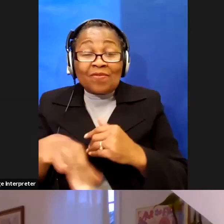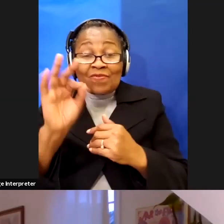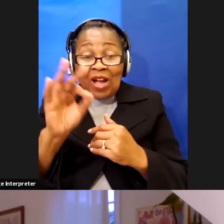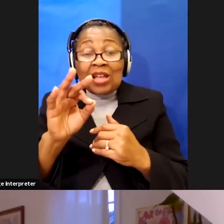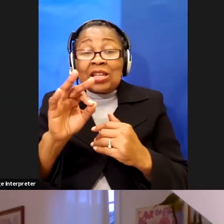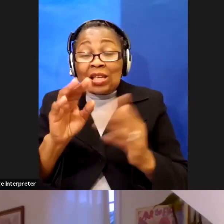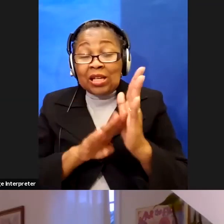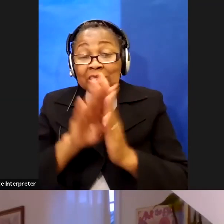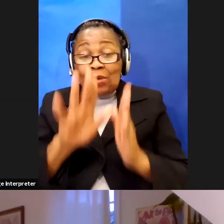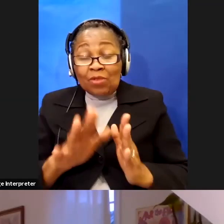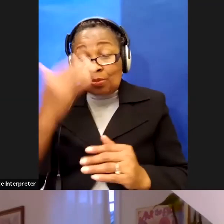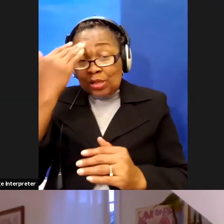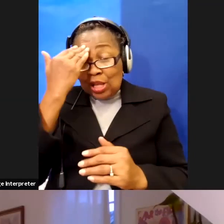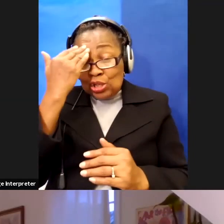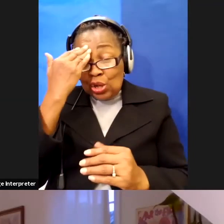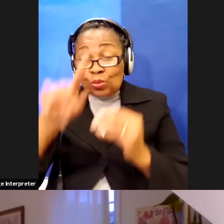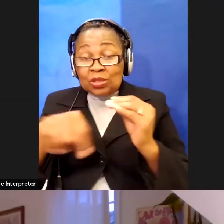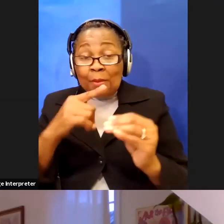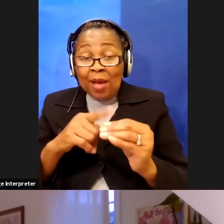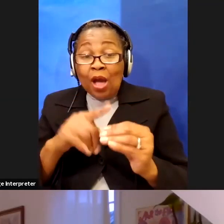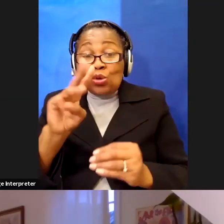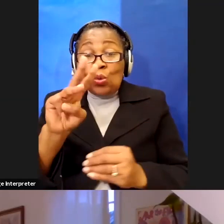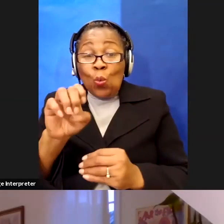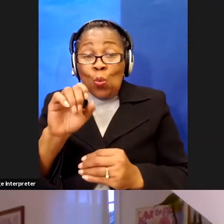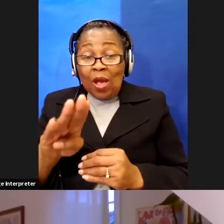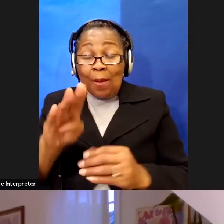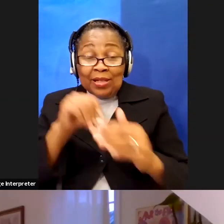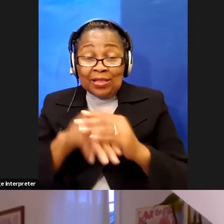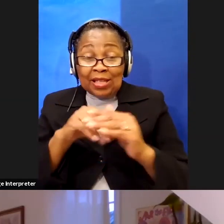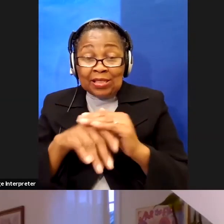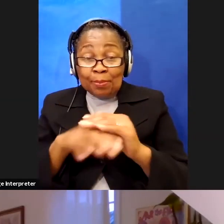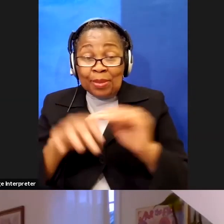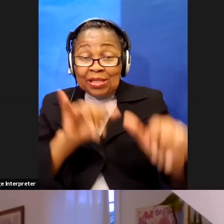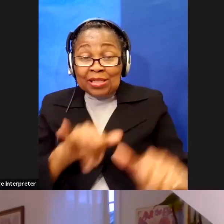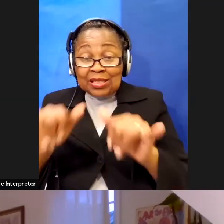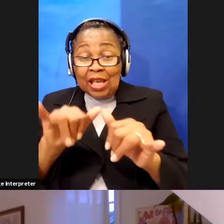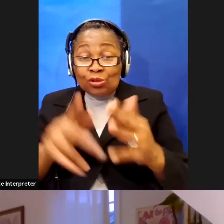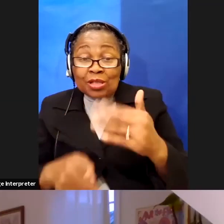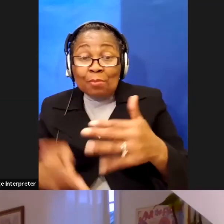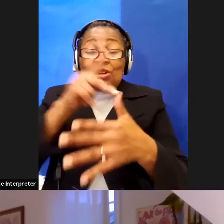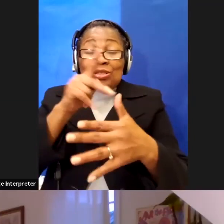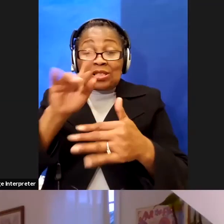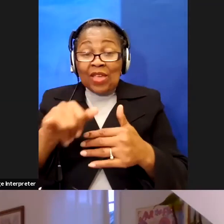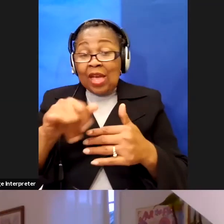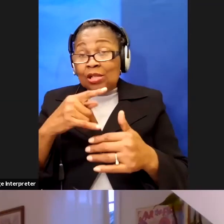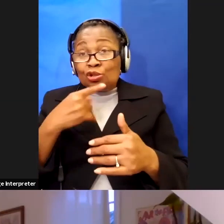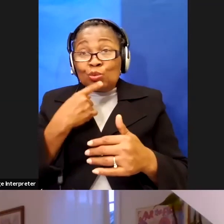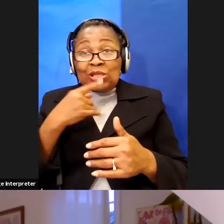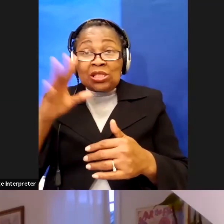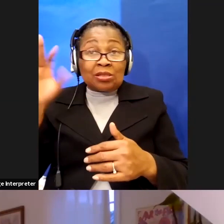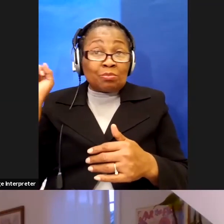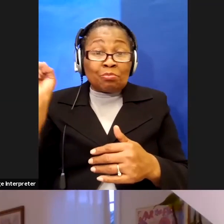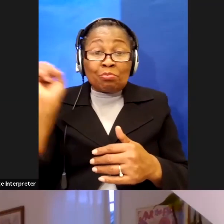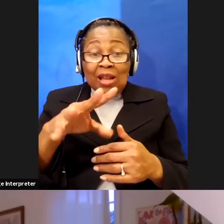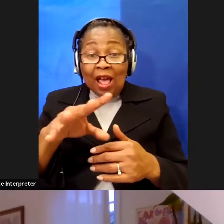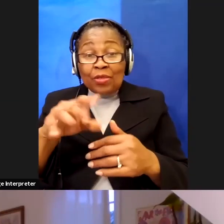knowledgeable about web accessibility standards and prioritizes that? Is that something that you just put out a call and you make it a